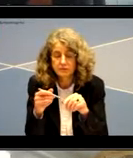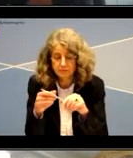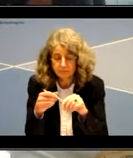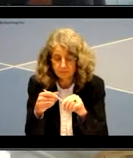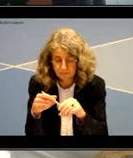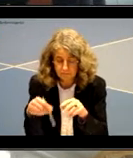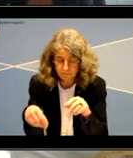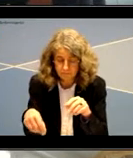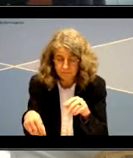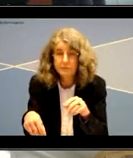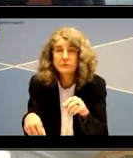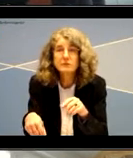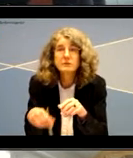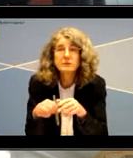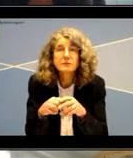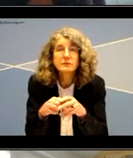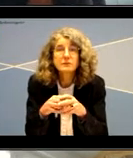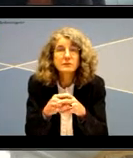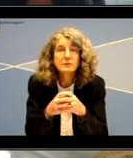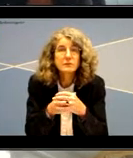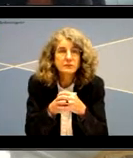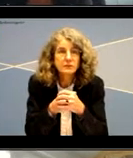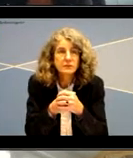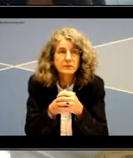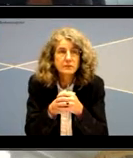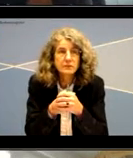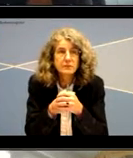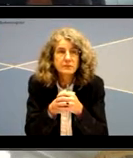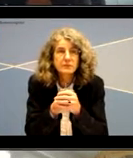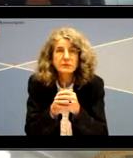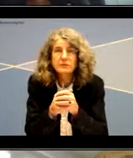solutions from our panel.